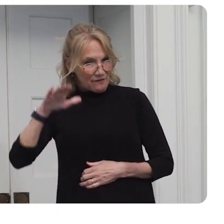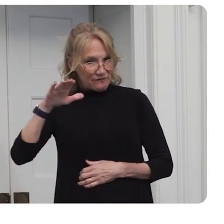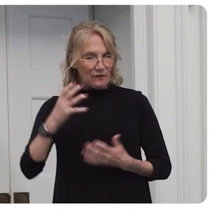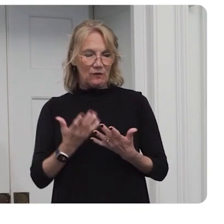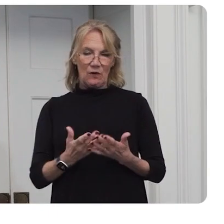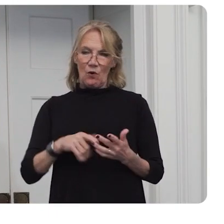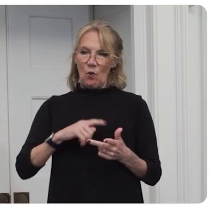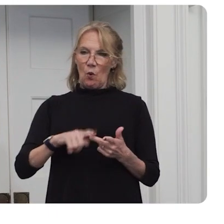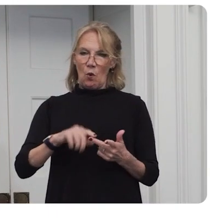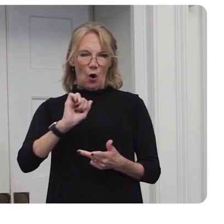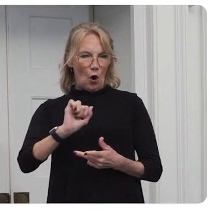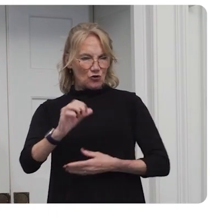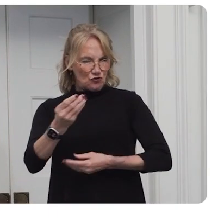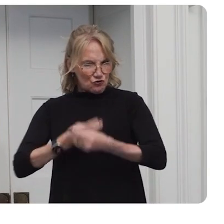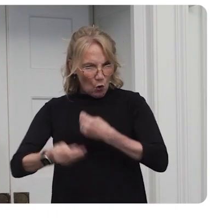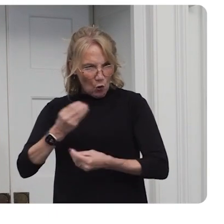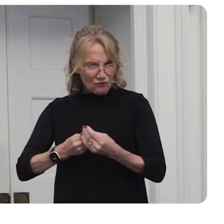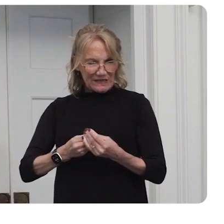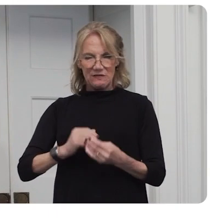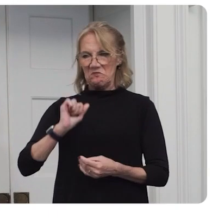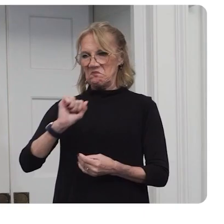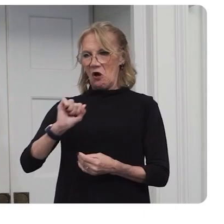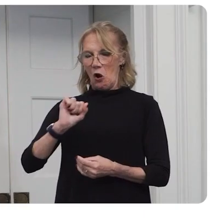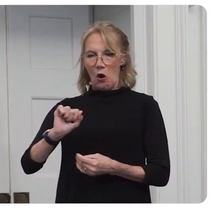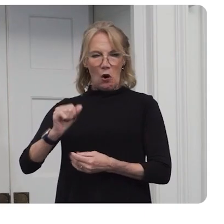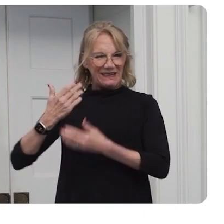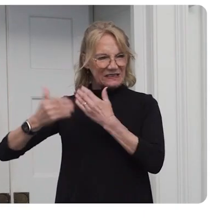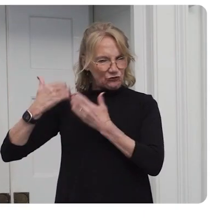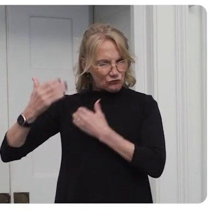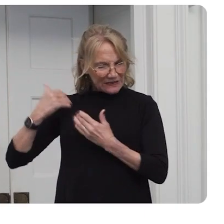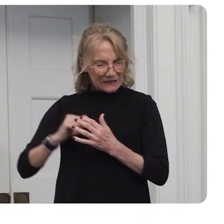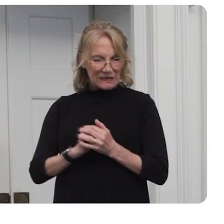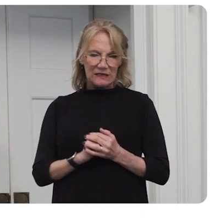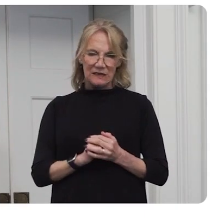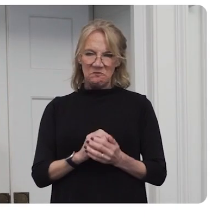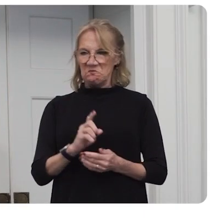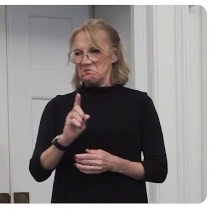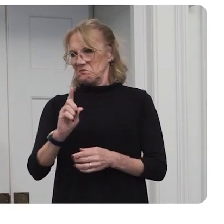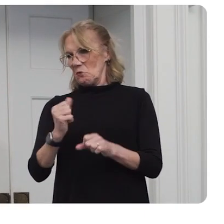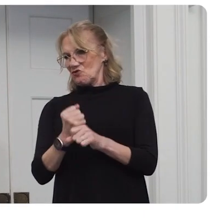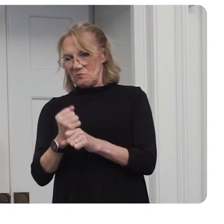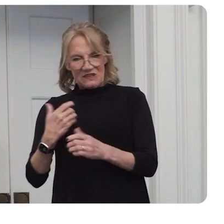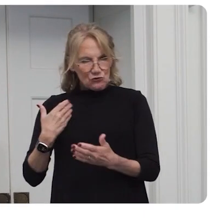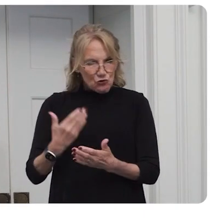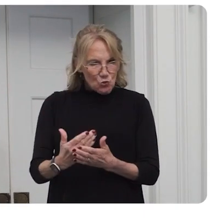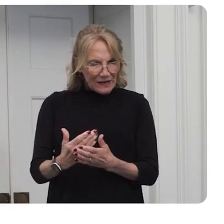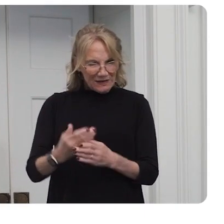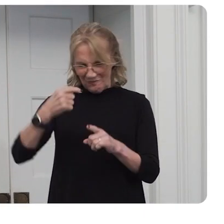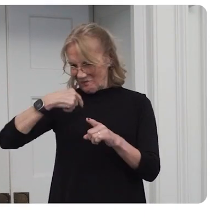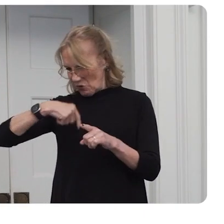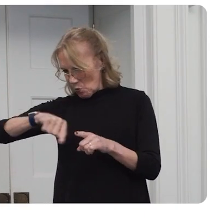biographical, the stories that Grace has, Grace's history, what Grace has kind of, been up